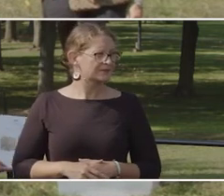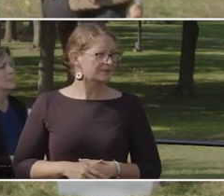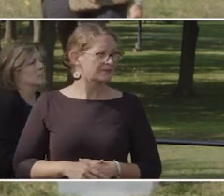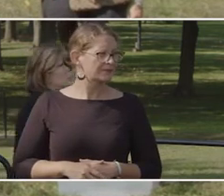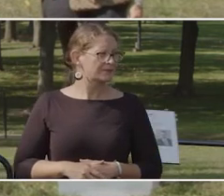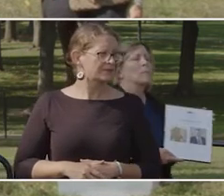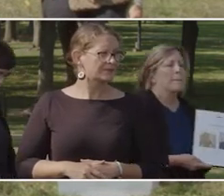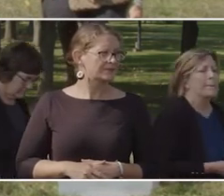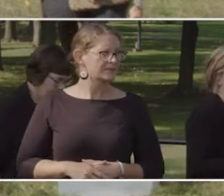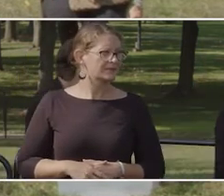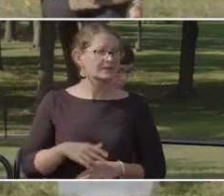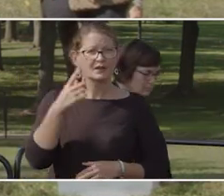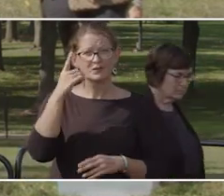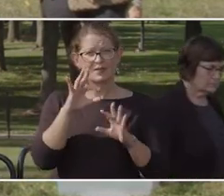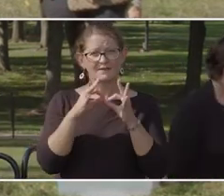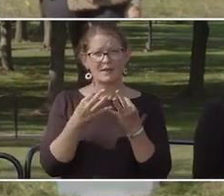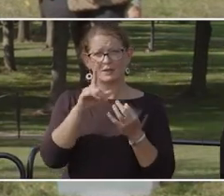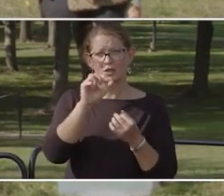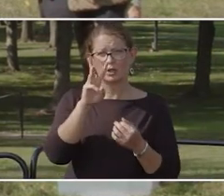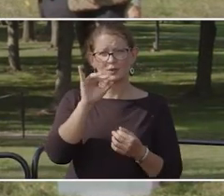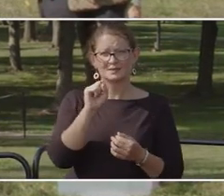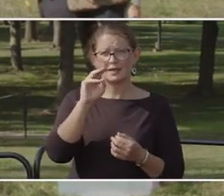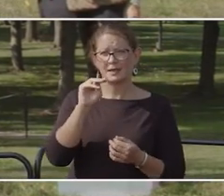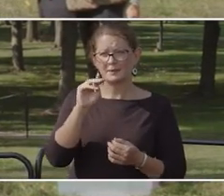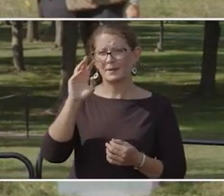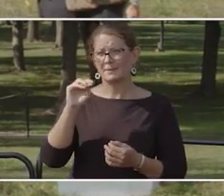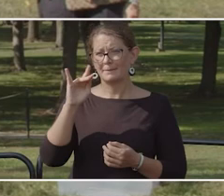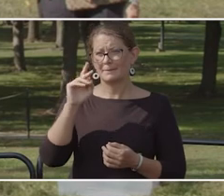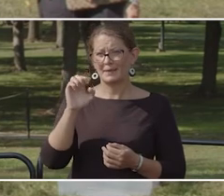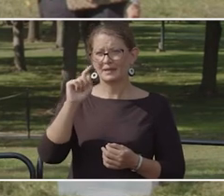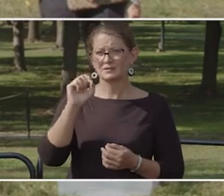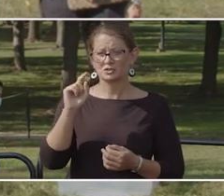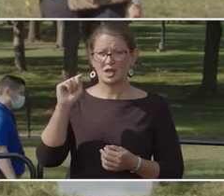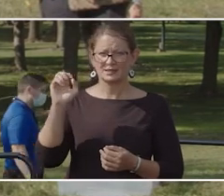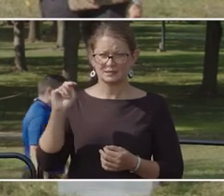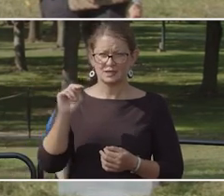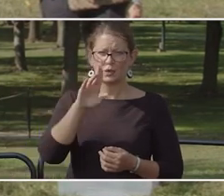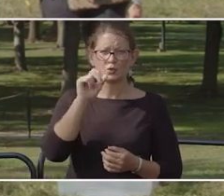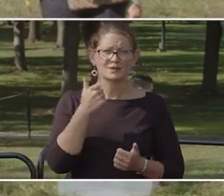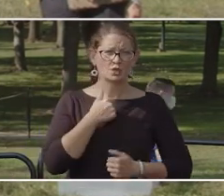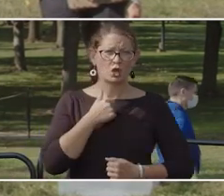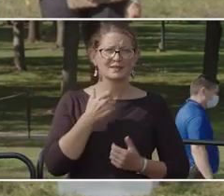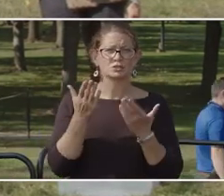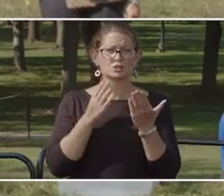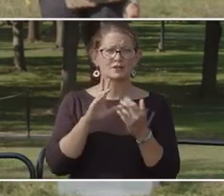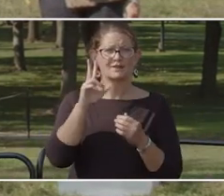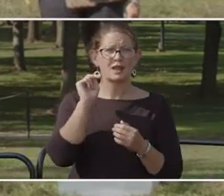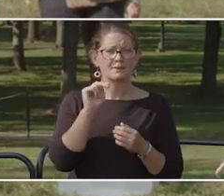69. On behalf of the family of Lewis M. Mike Totten, U.S. Army, served in Vietnam,